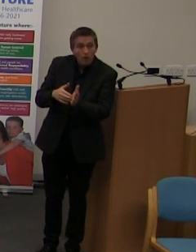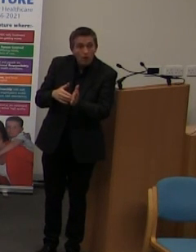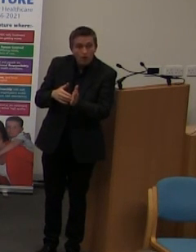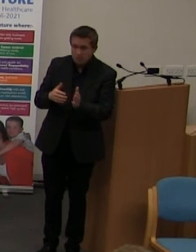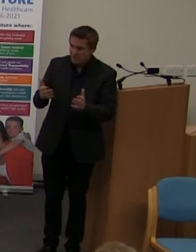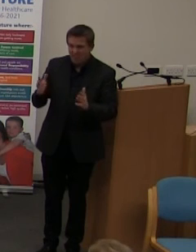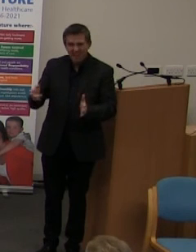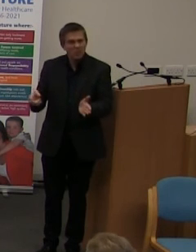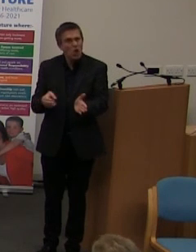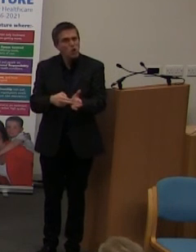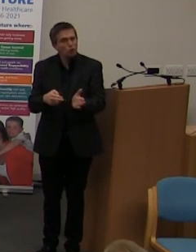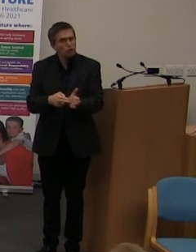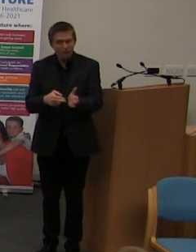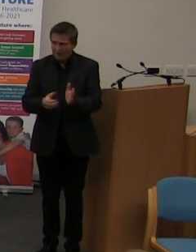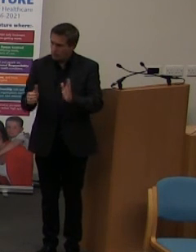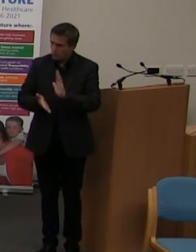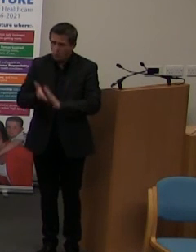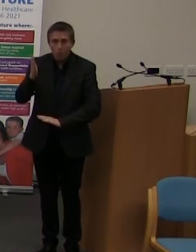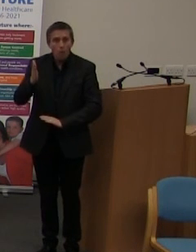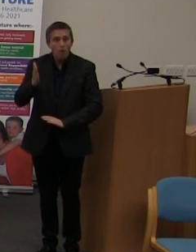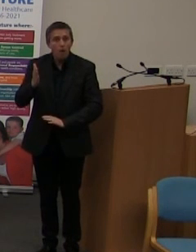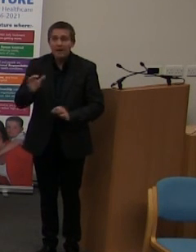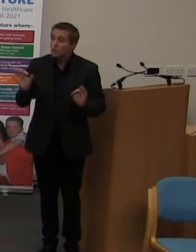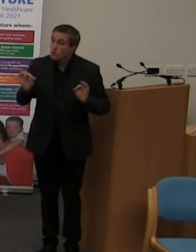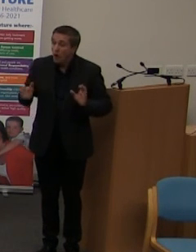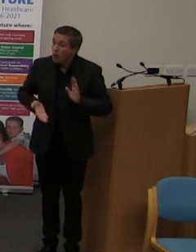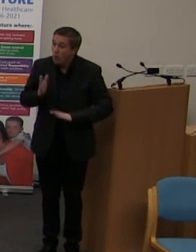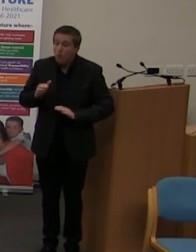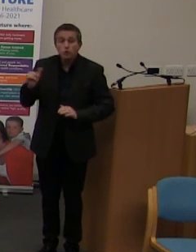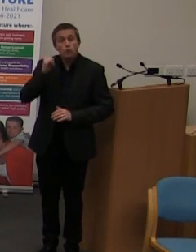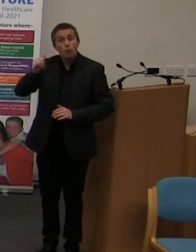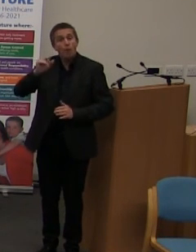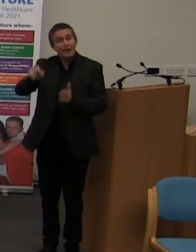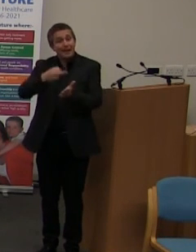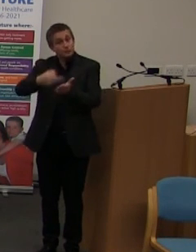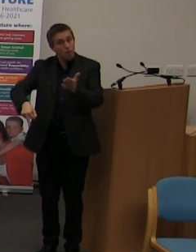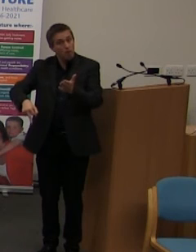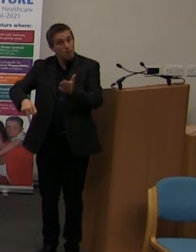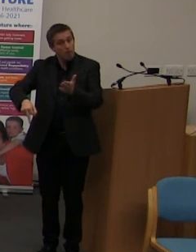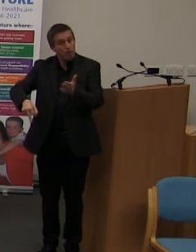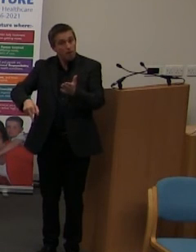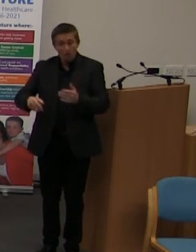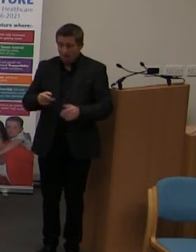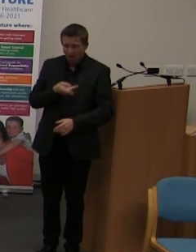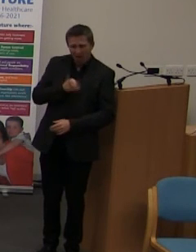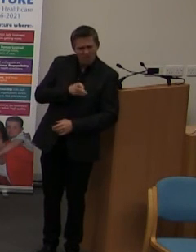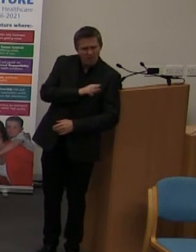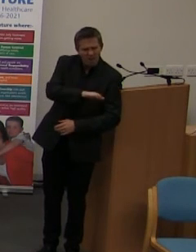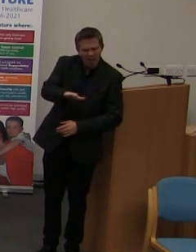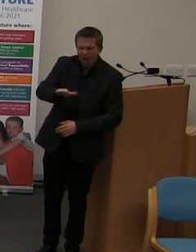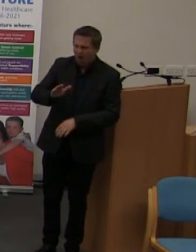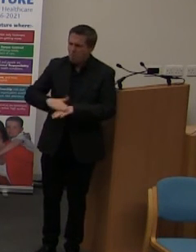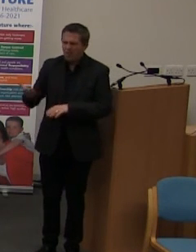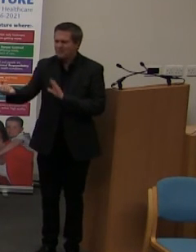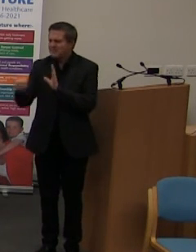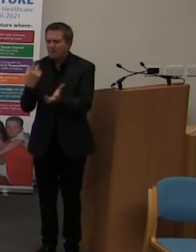into a contract to turn up or phone and cancel it. I've spoken to too many people who seem to say, it's all right, they'll send me